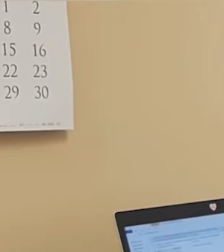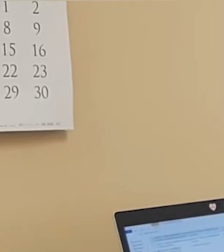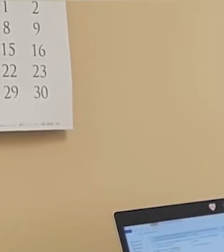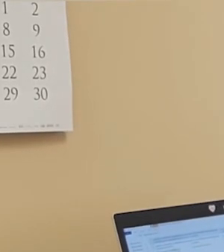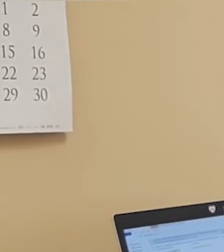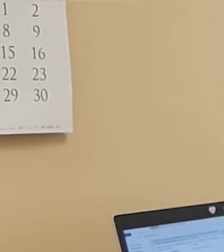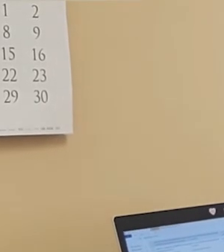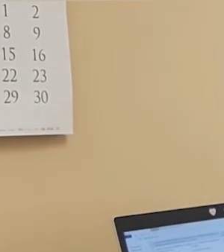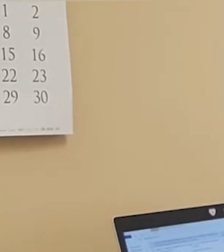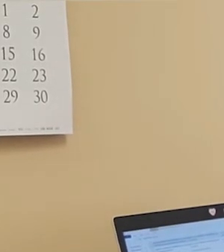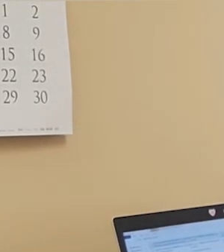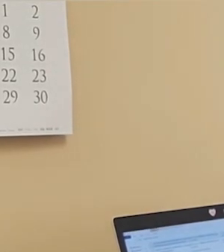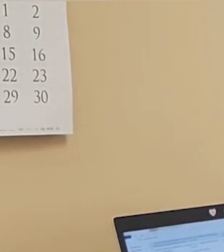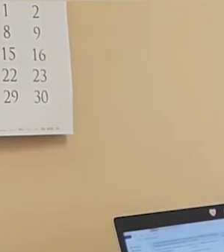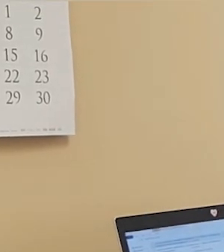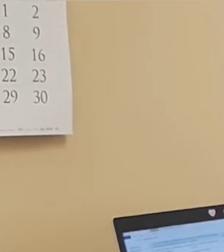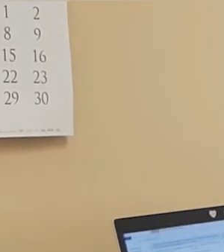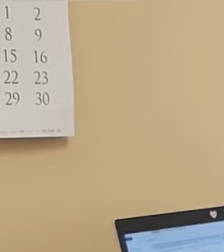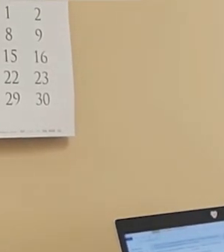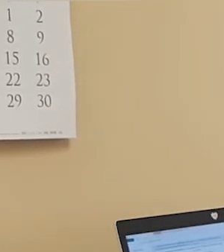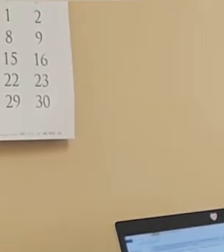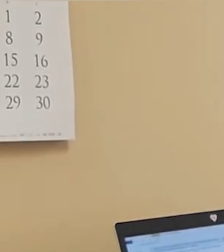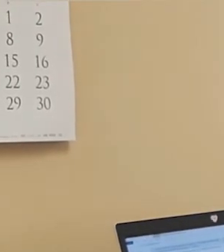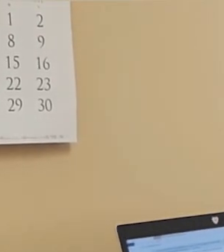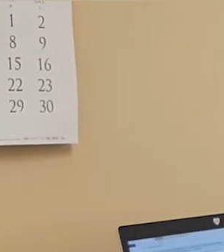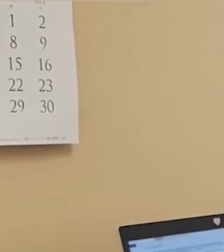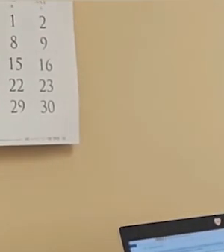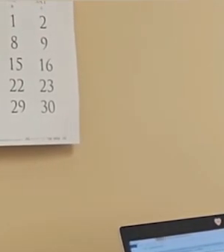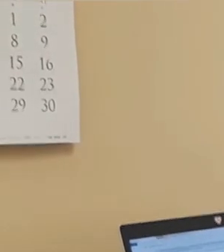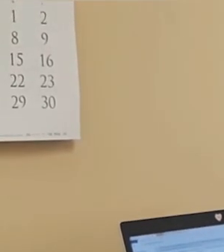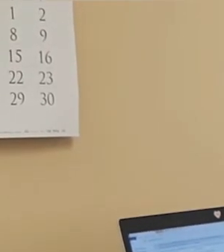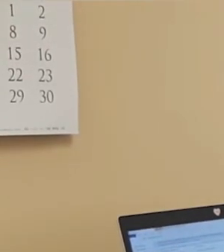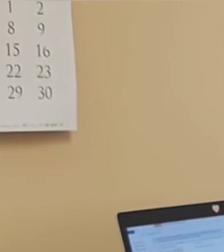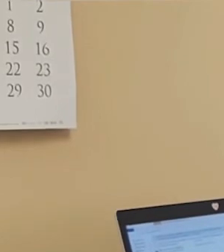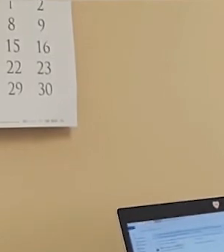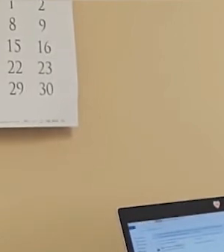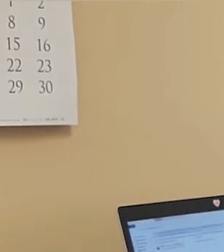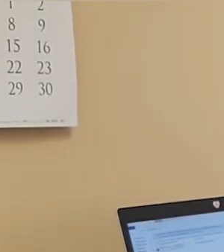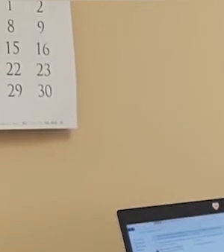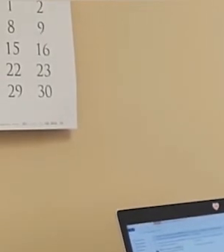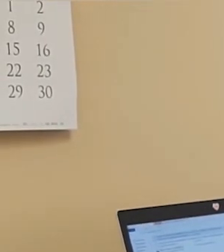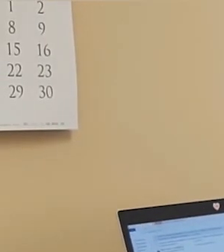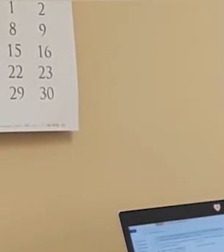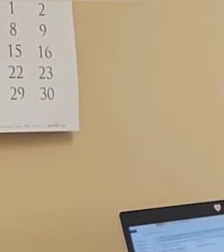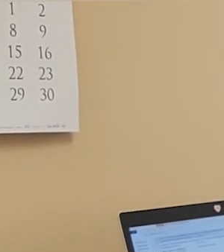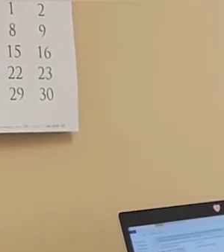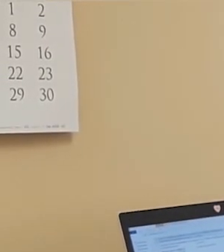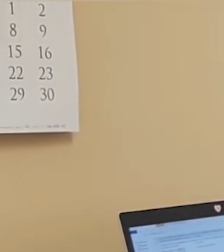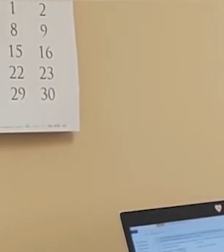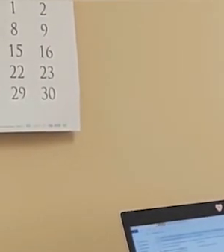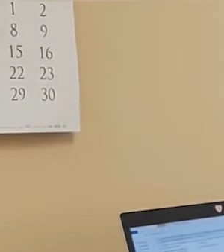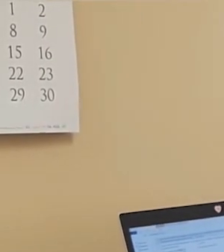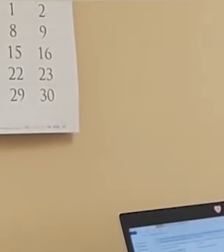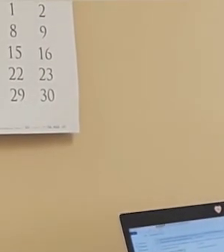to school for marking and also for evaluation by the teachers on